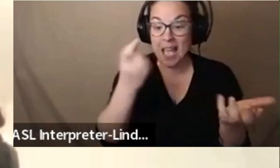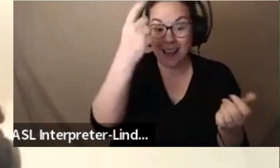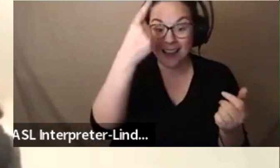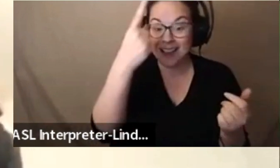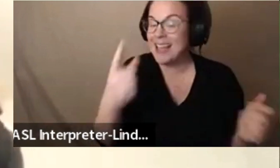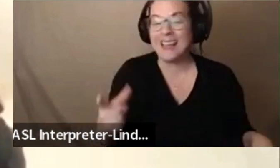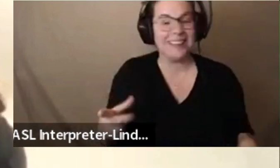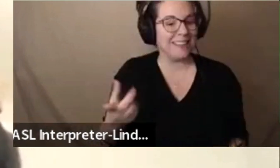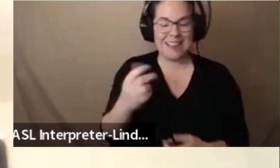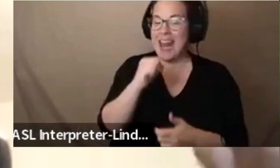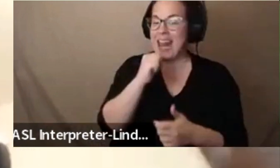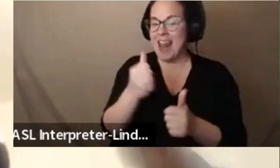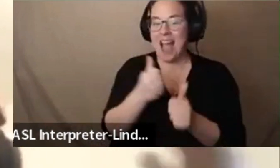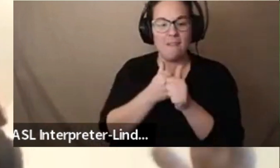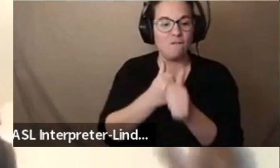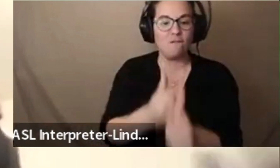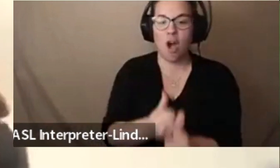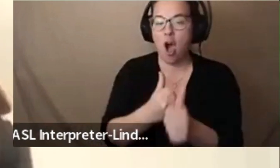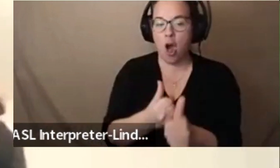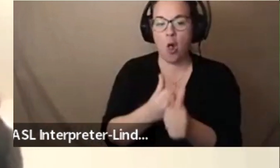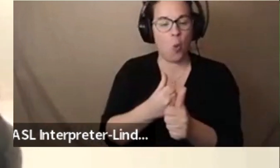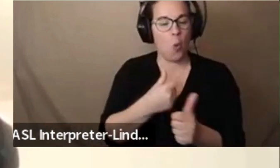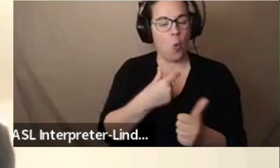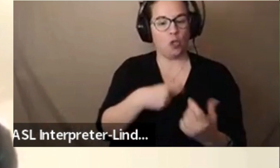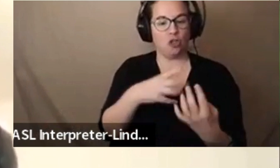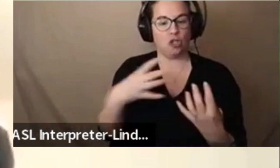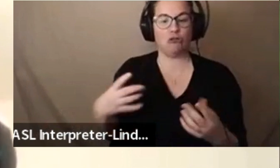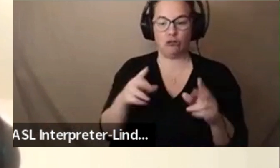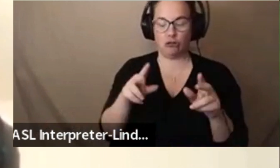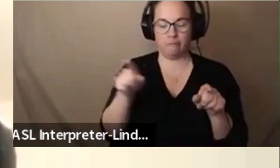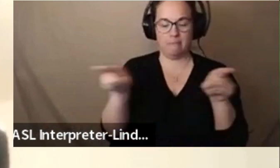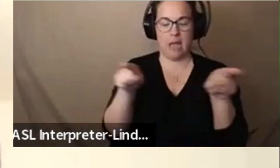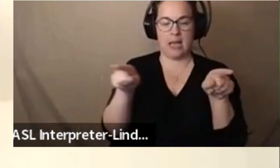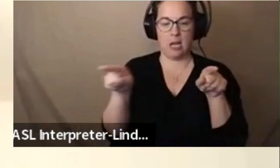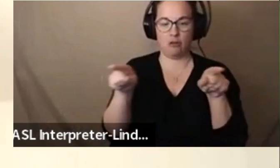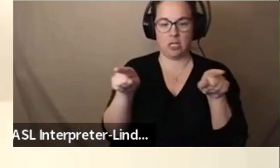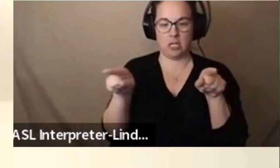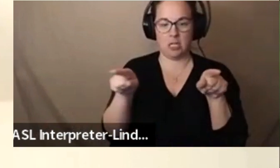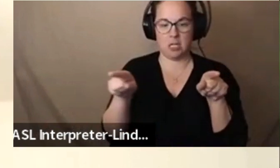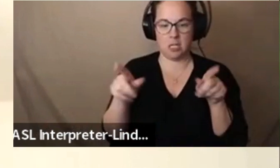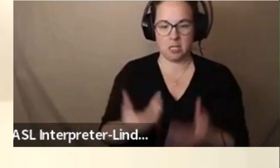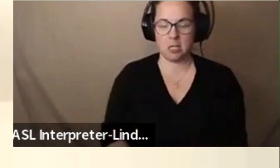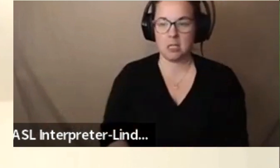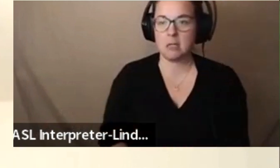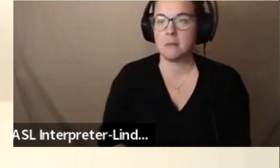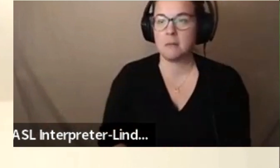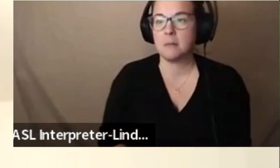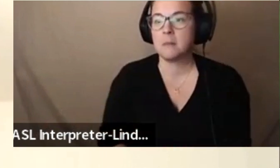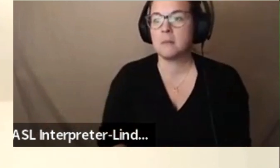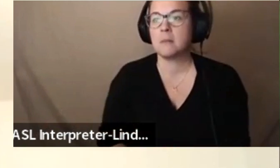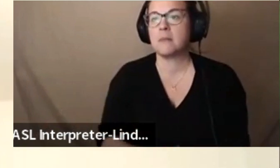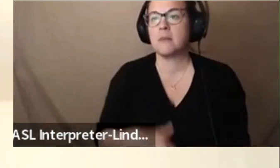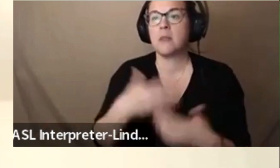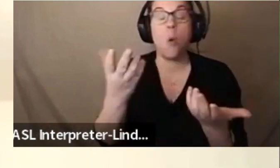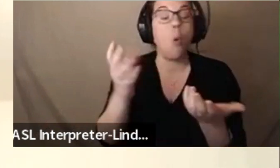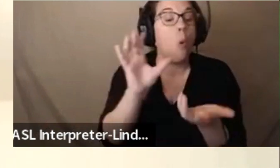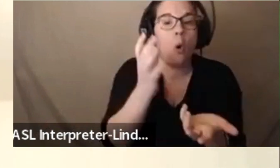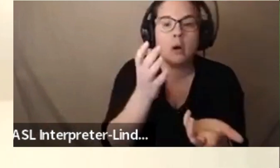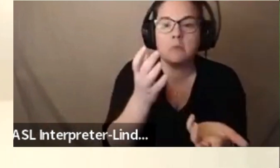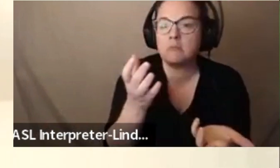they are outside of the gender binary in some sort of way. And